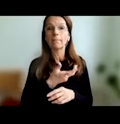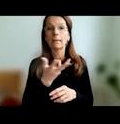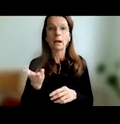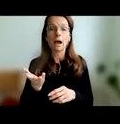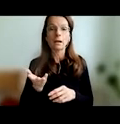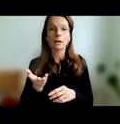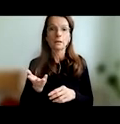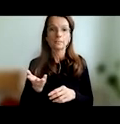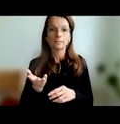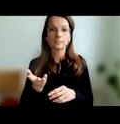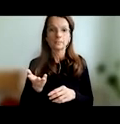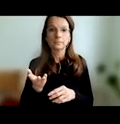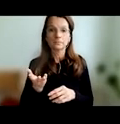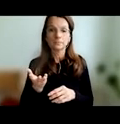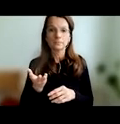envisaged